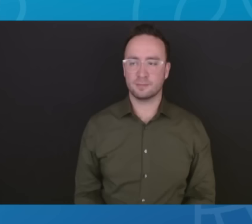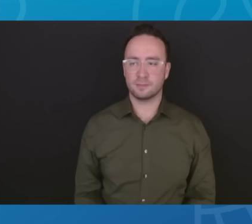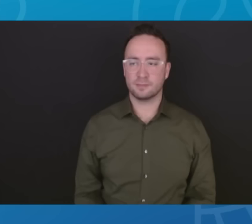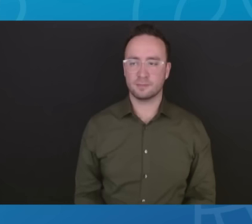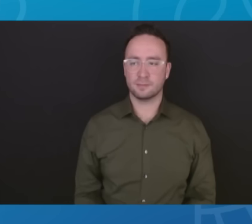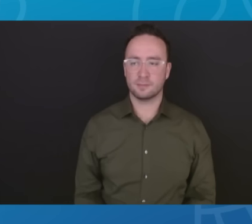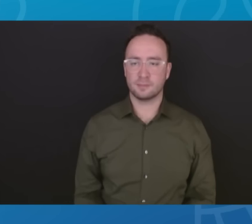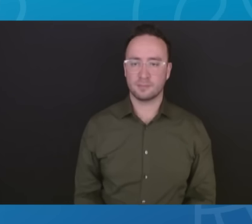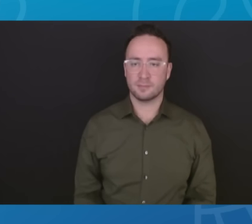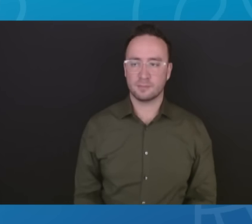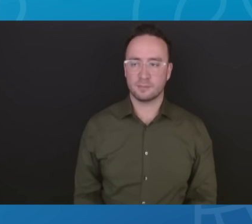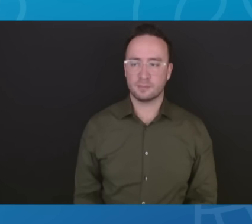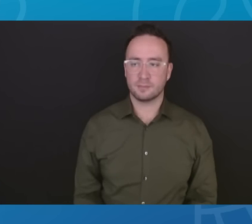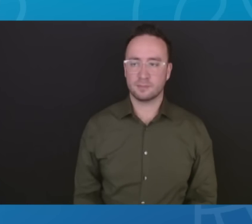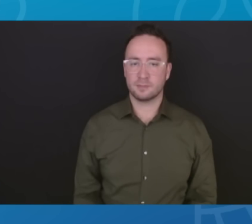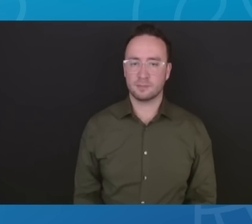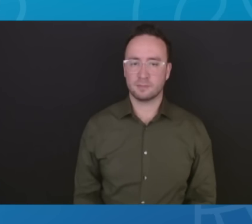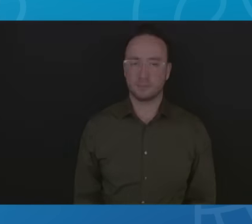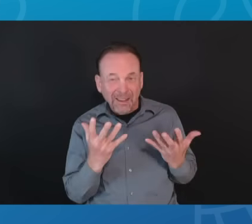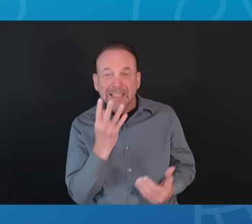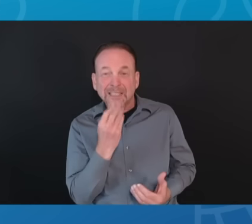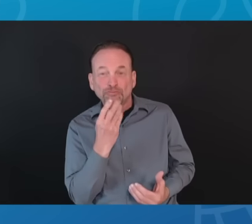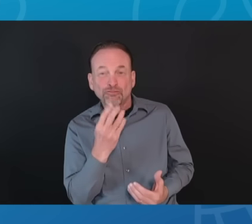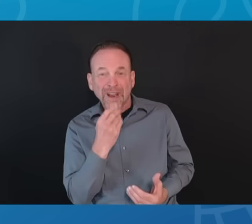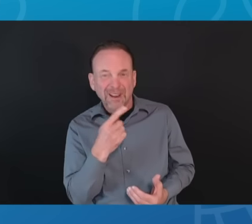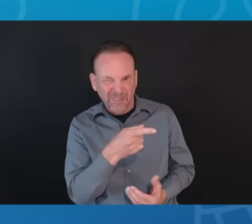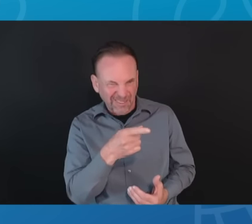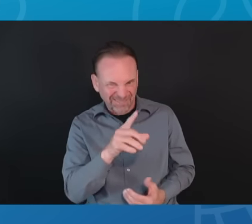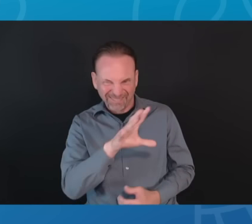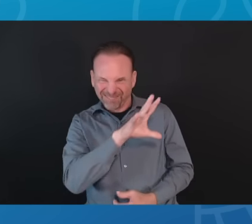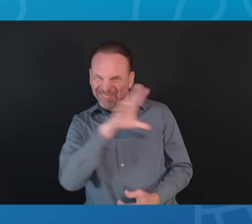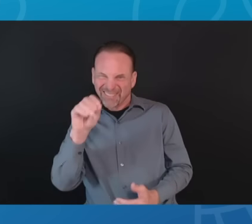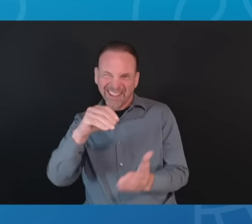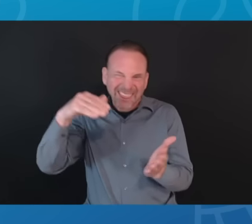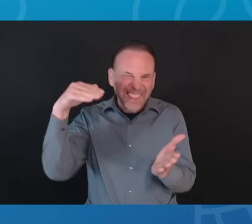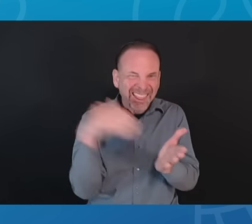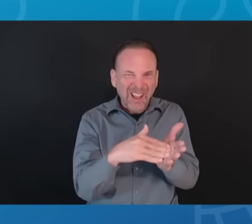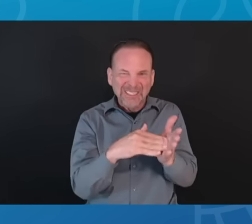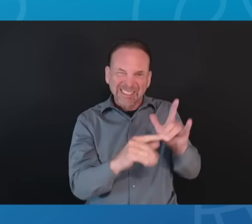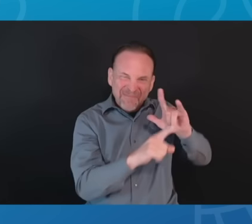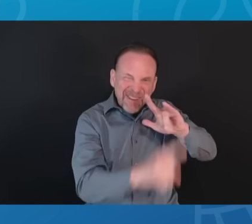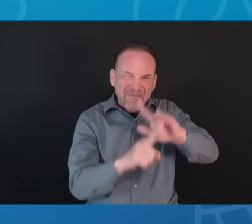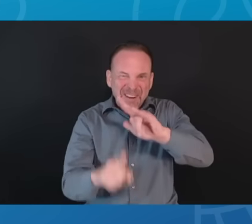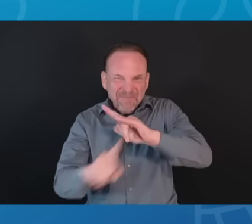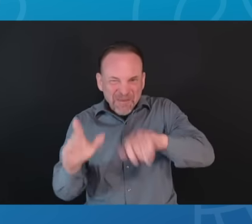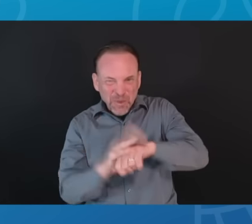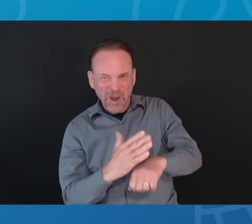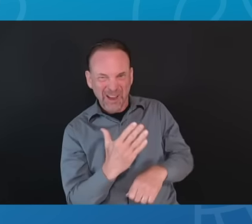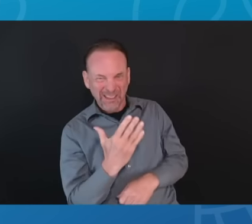it is now, so maybe they ought to pay for in response it to a war that Hamas started. Okay, so maybe Hamas should pay to rebuild right Gaza. I mean,